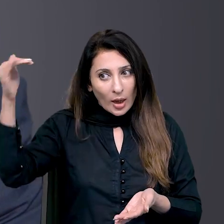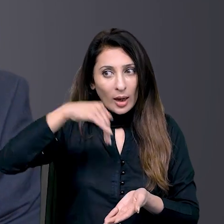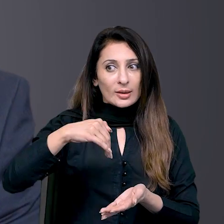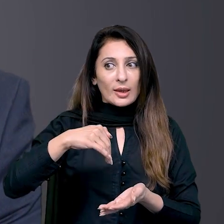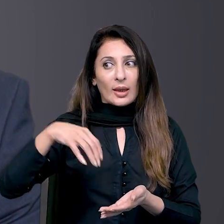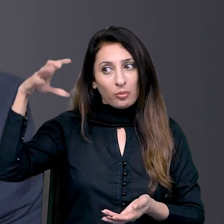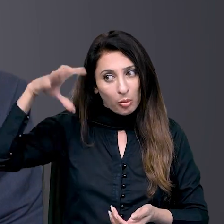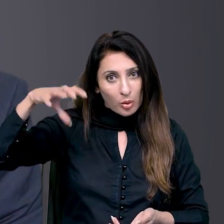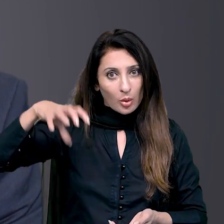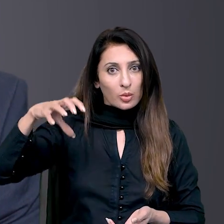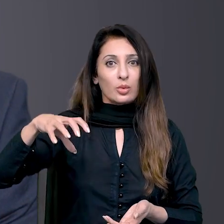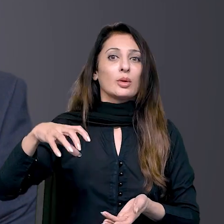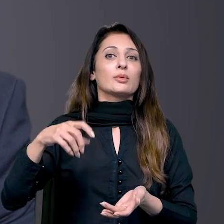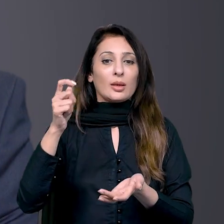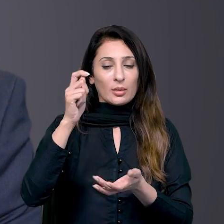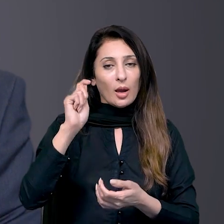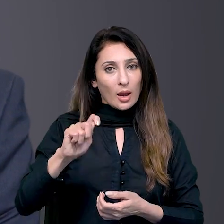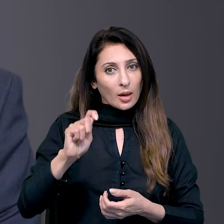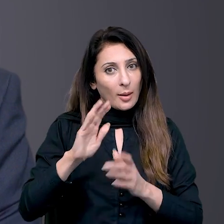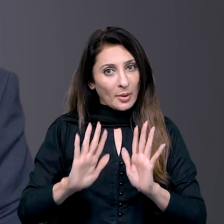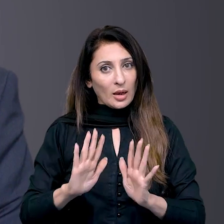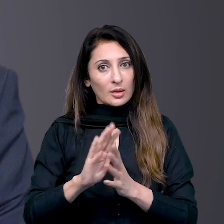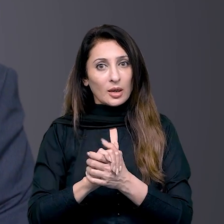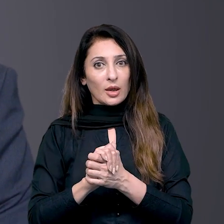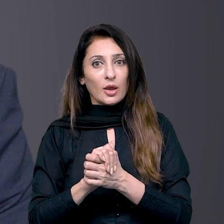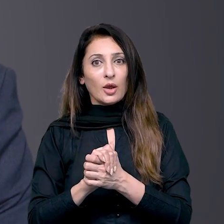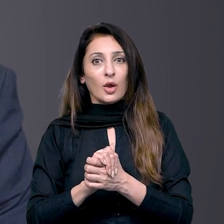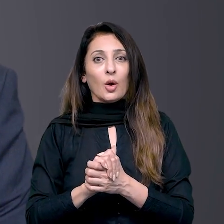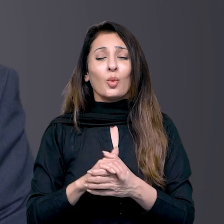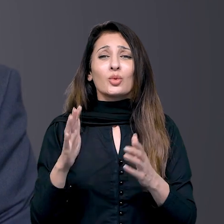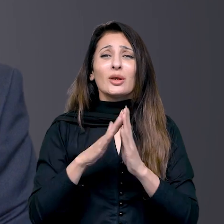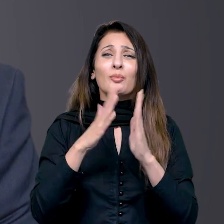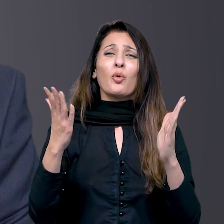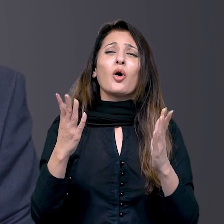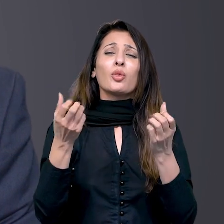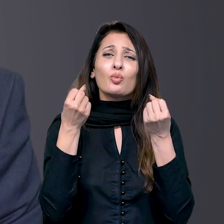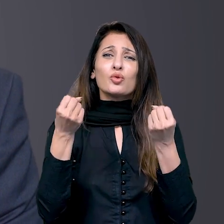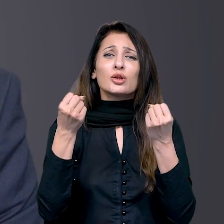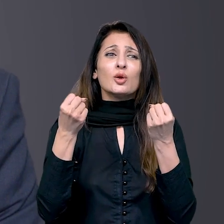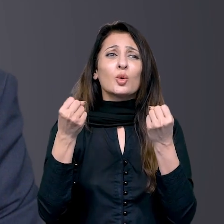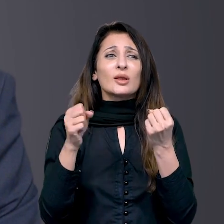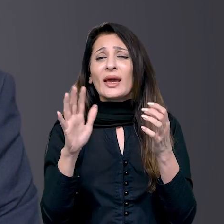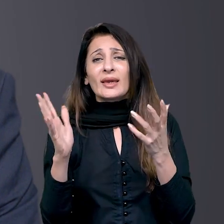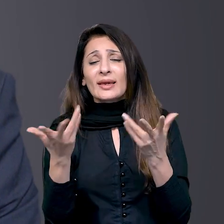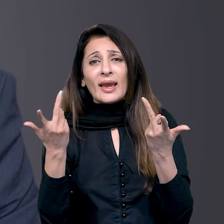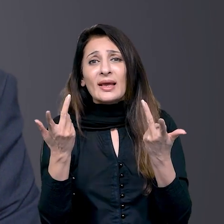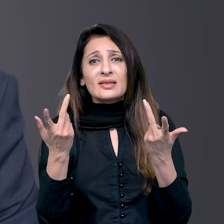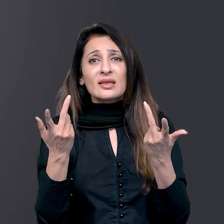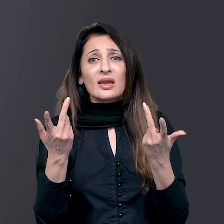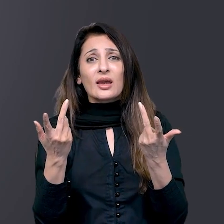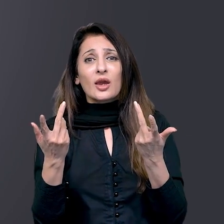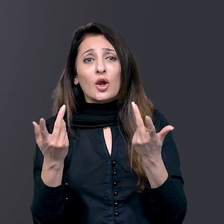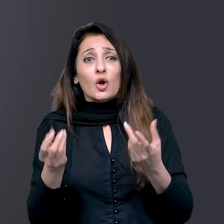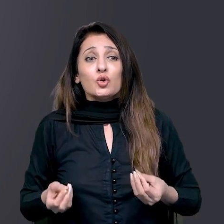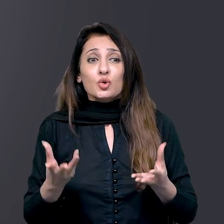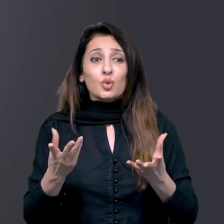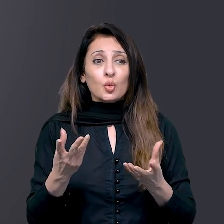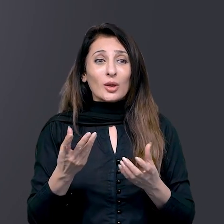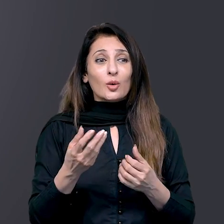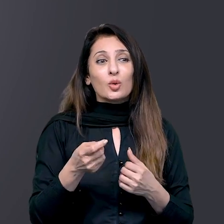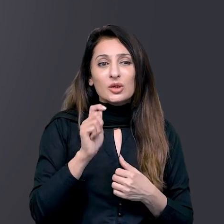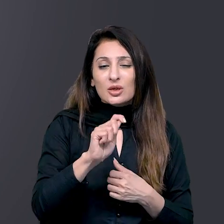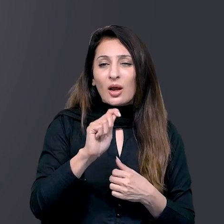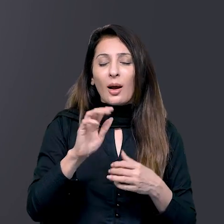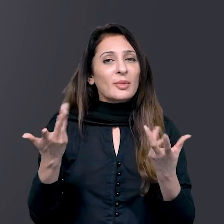very difficult to navigate across and find how to go about certain basic things. I believe